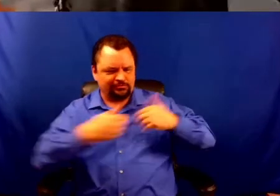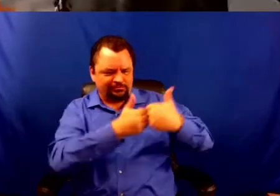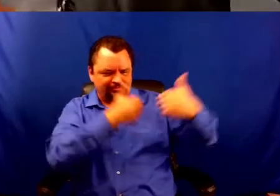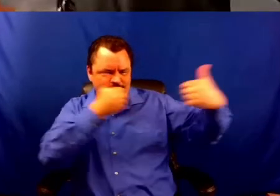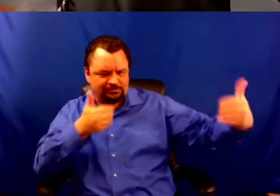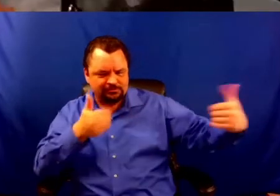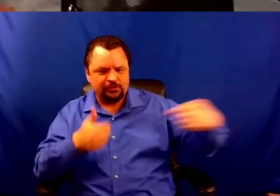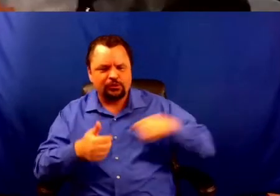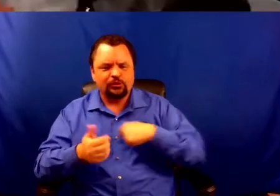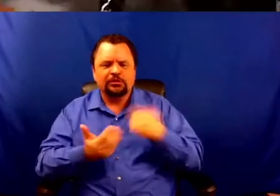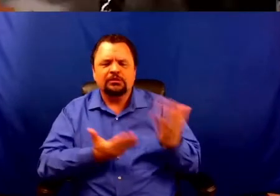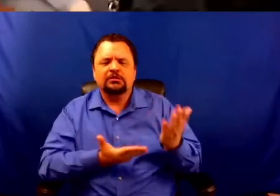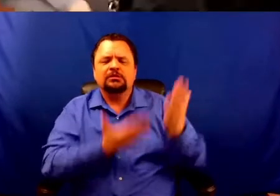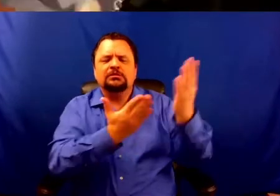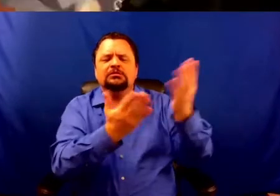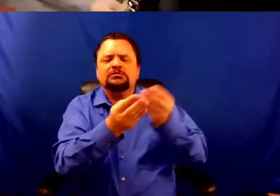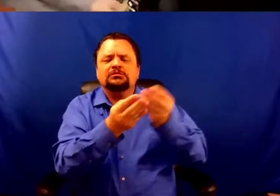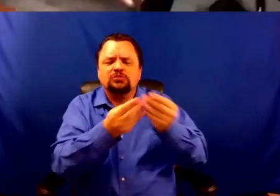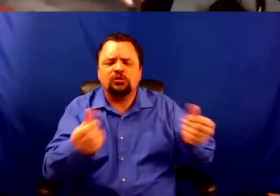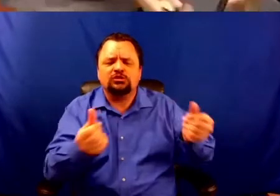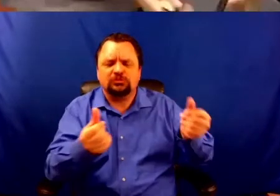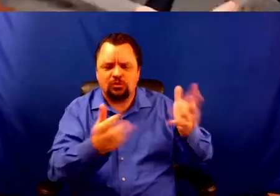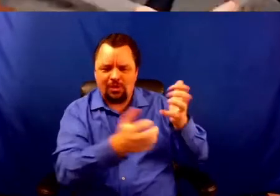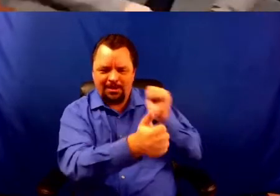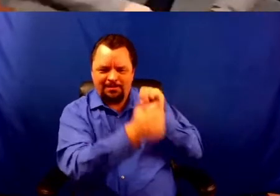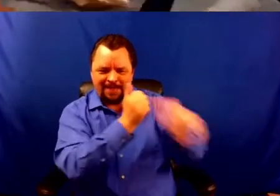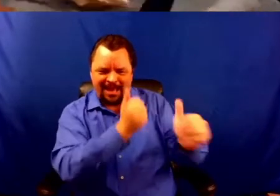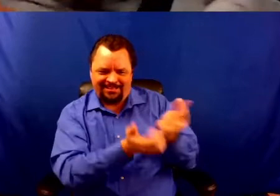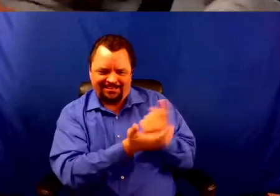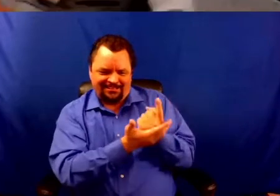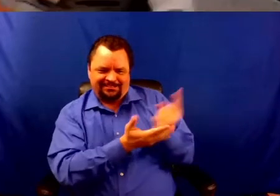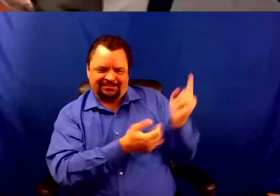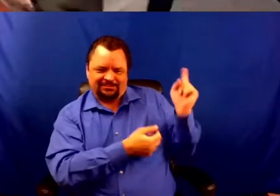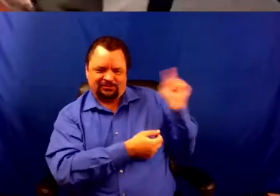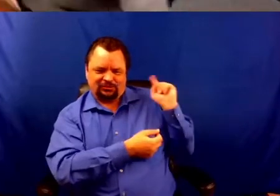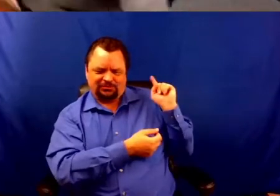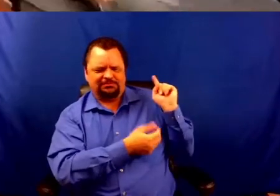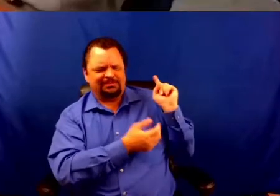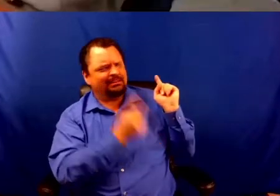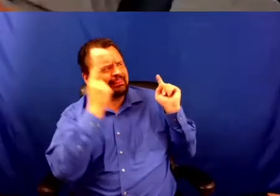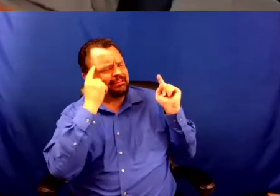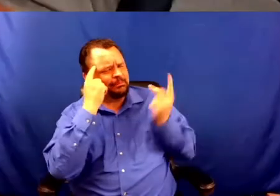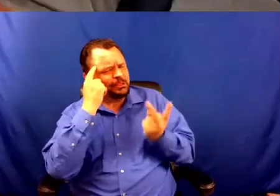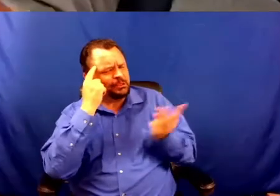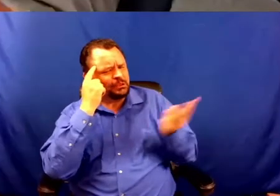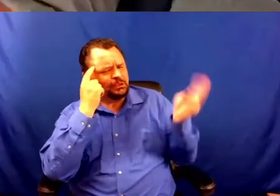ago caught some by surprise, and that the